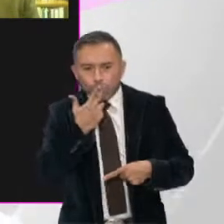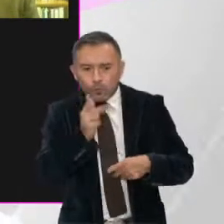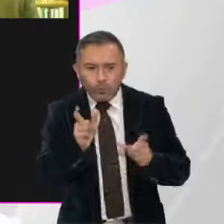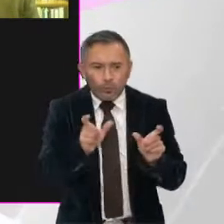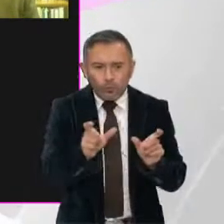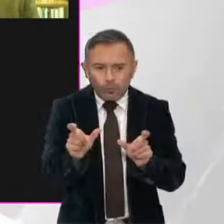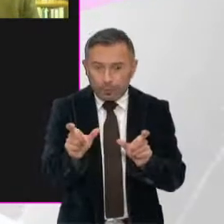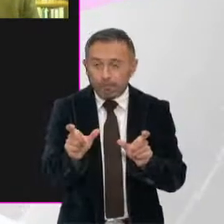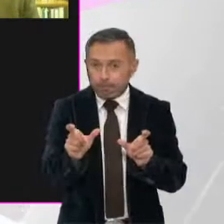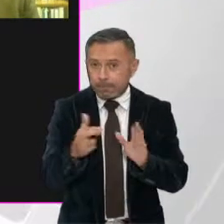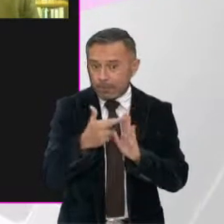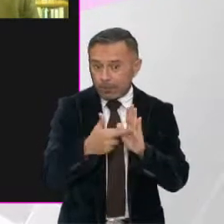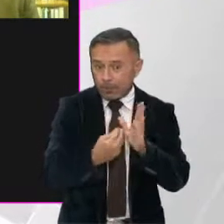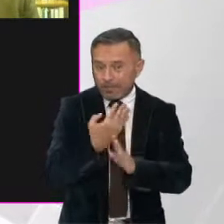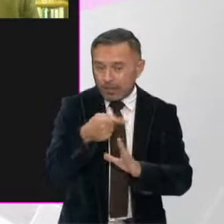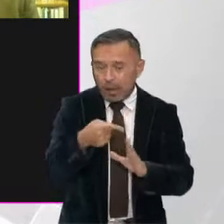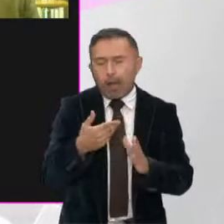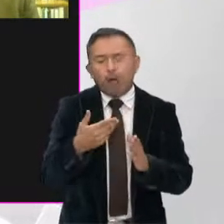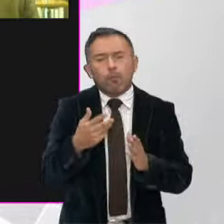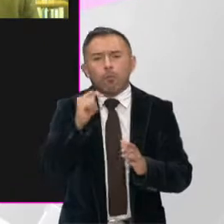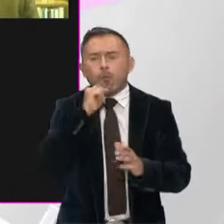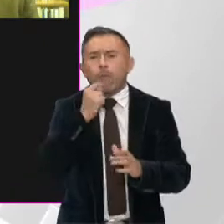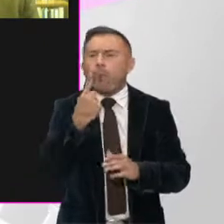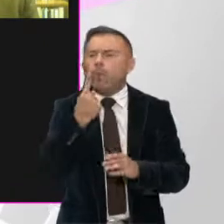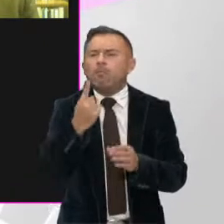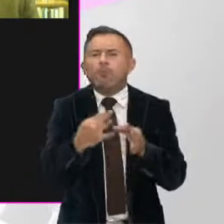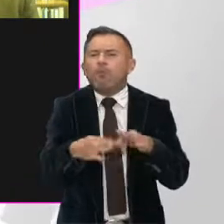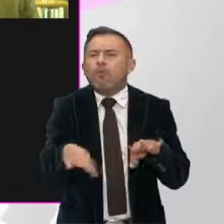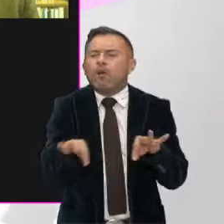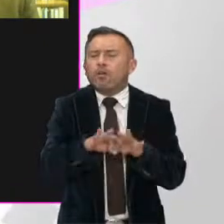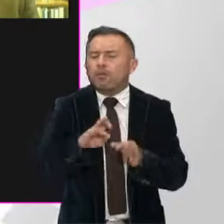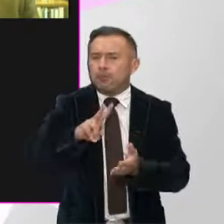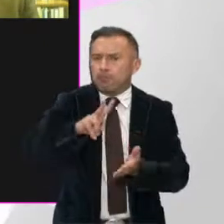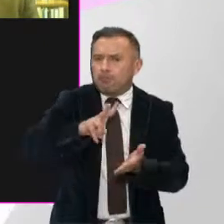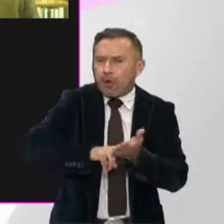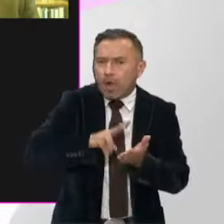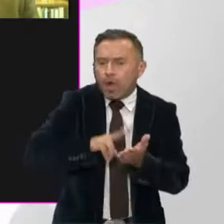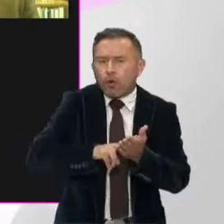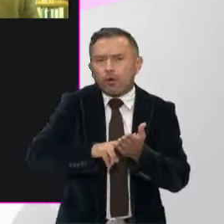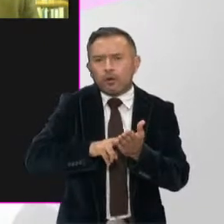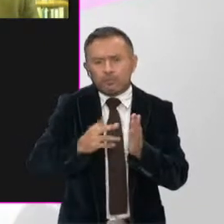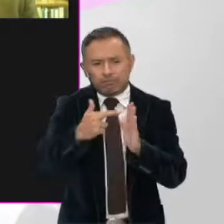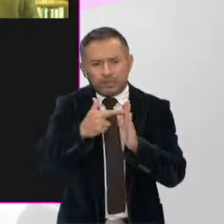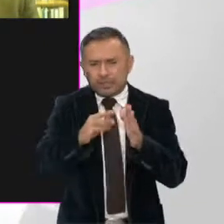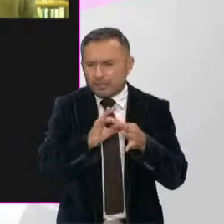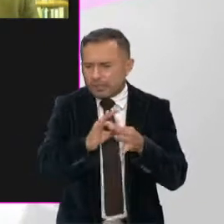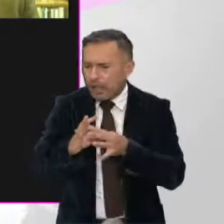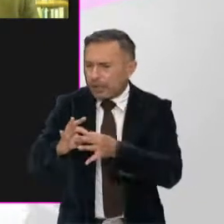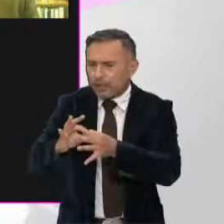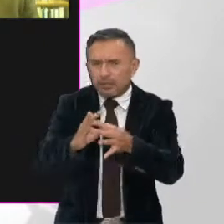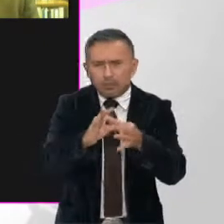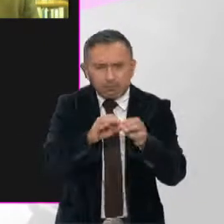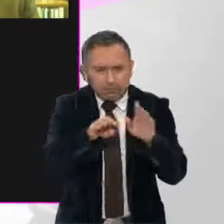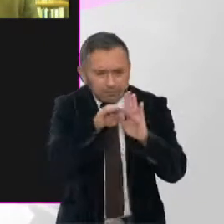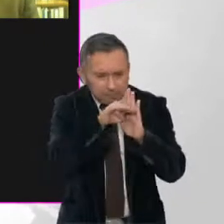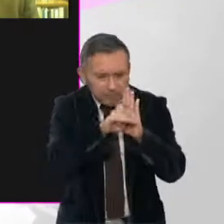citizens, what remains unchanged are the values and the standards that we have to